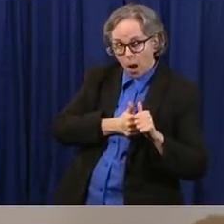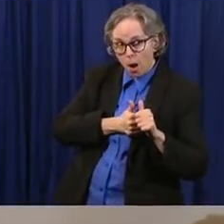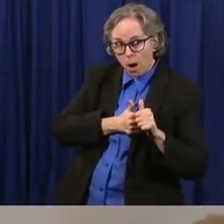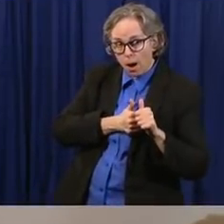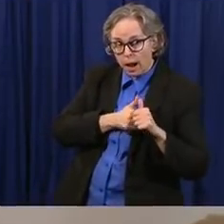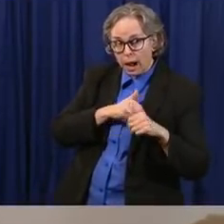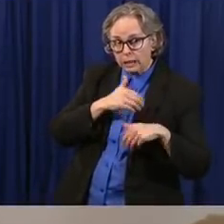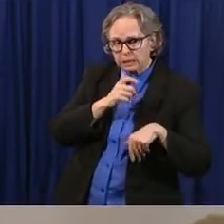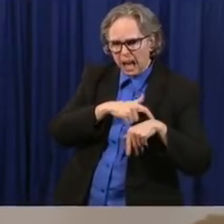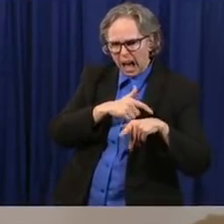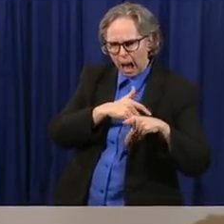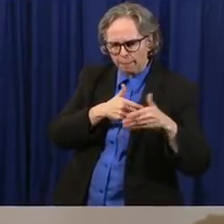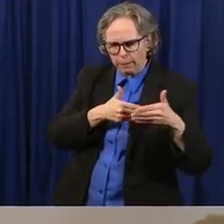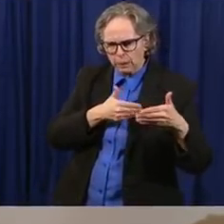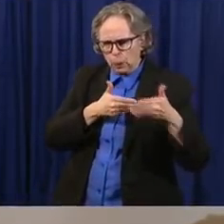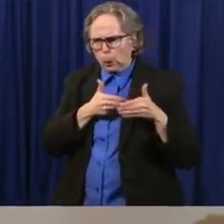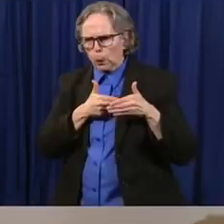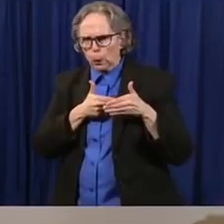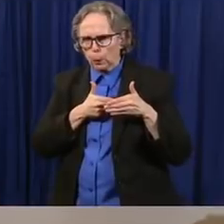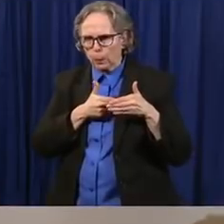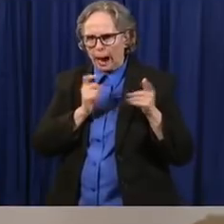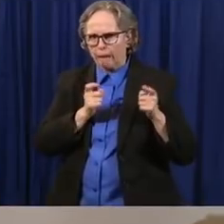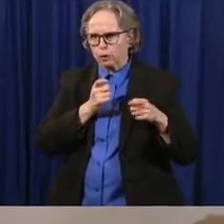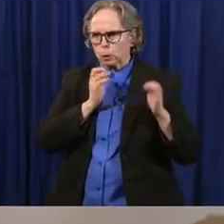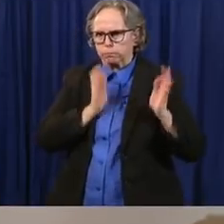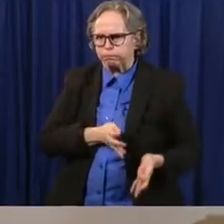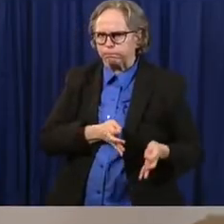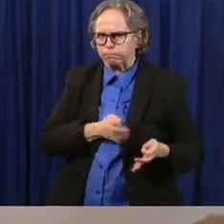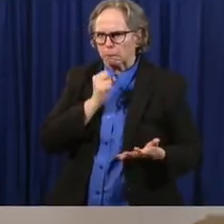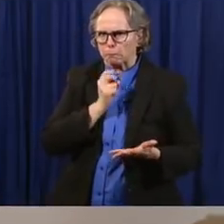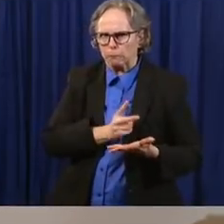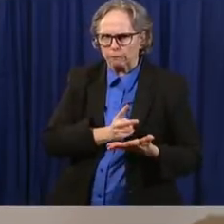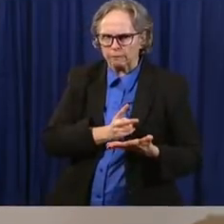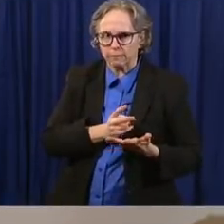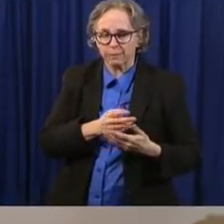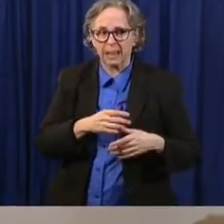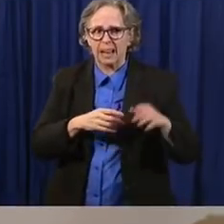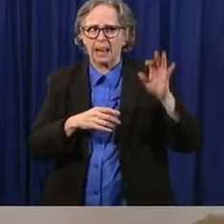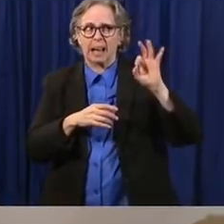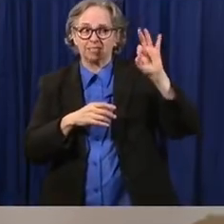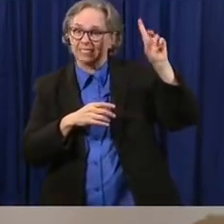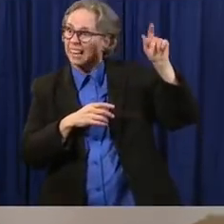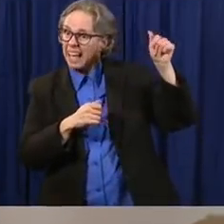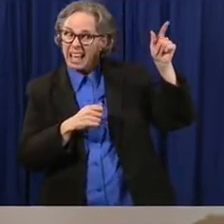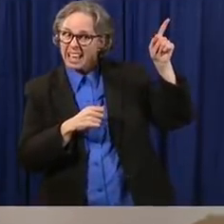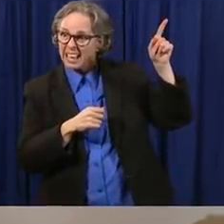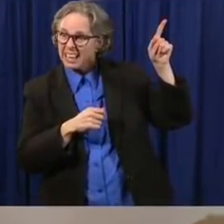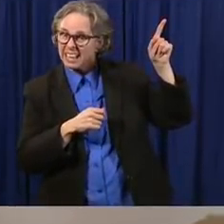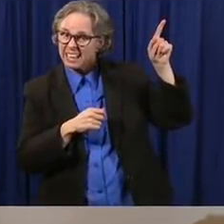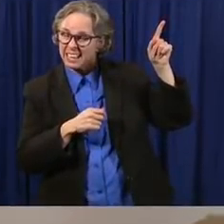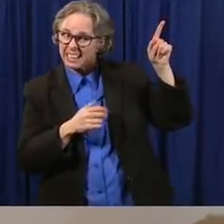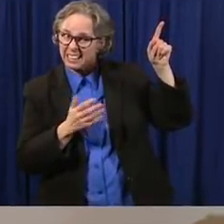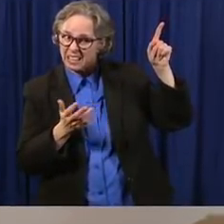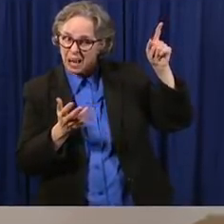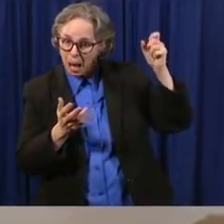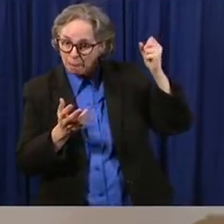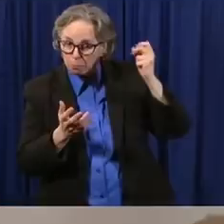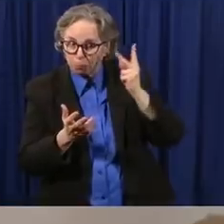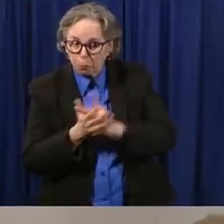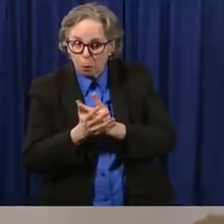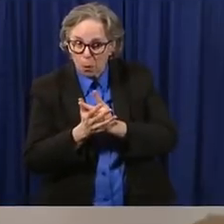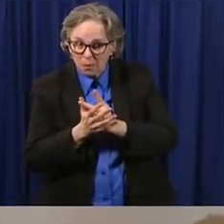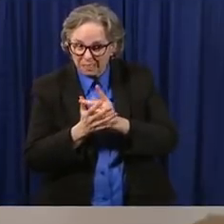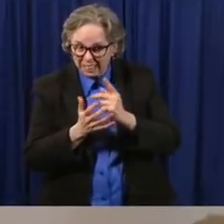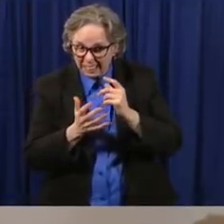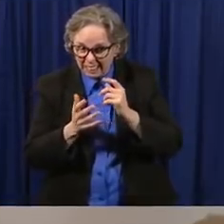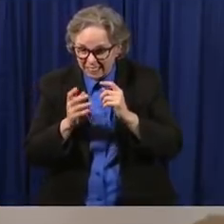of time. But FDA, would have no business authorizing that procedure unless